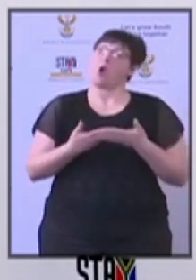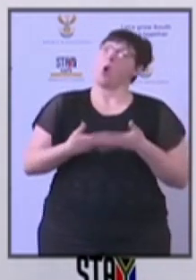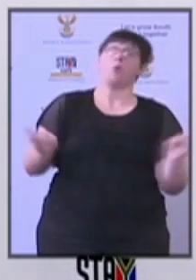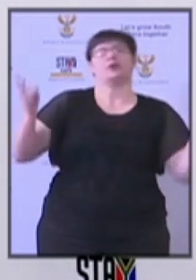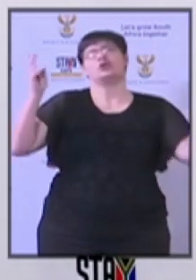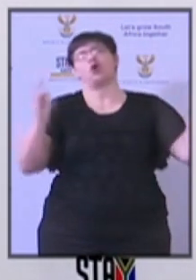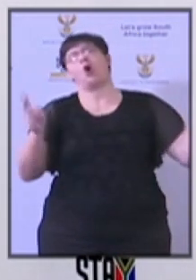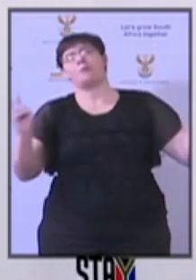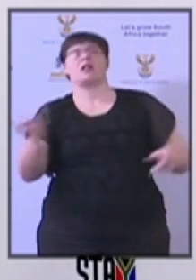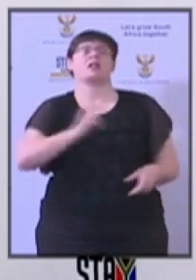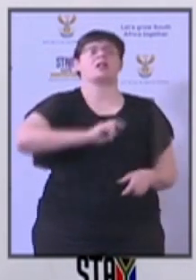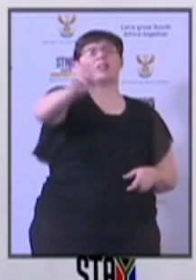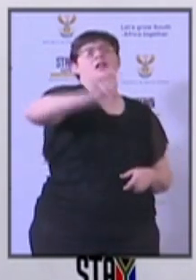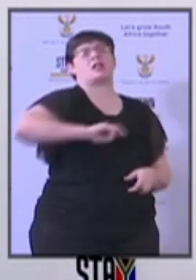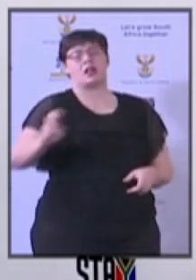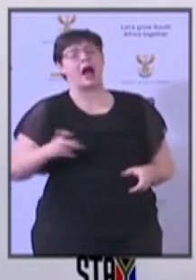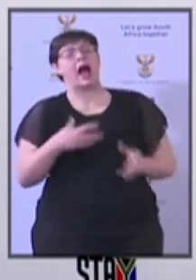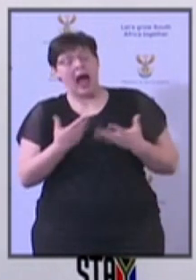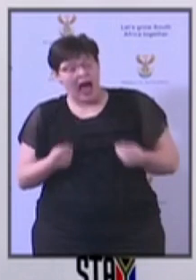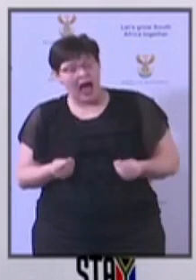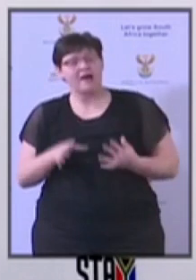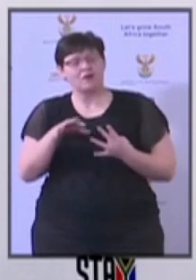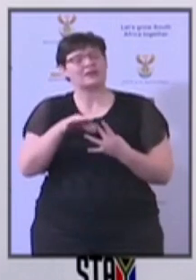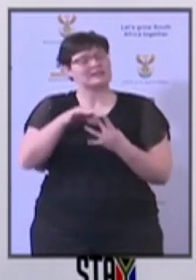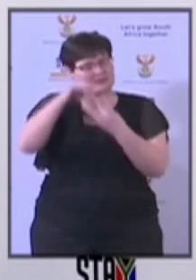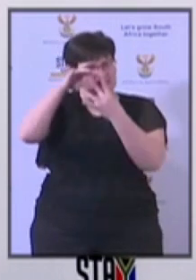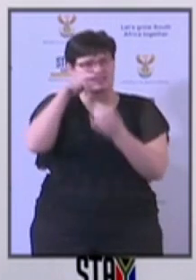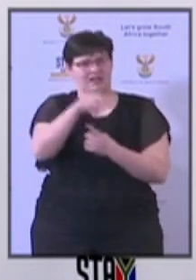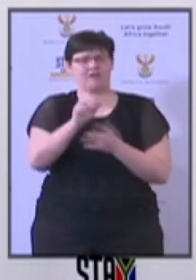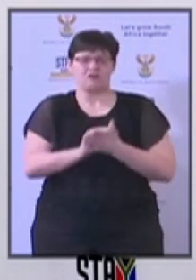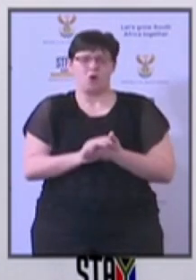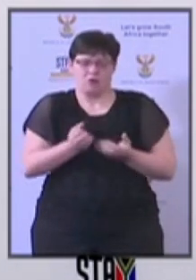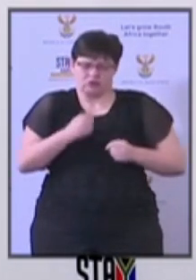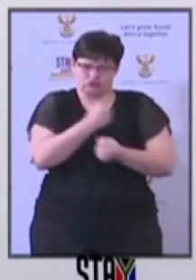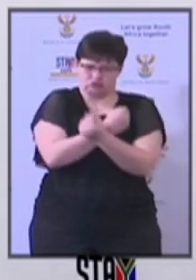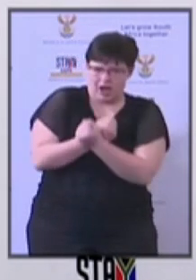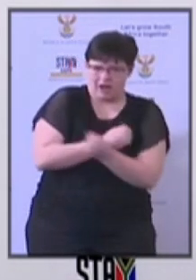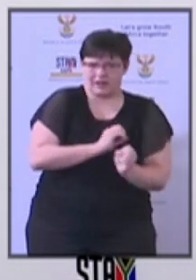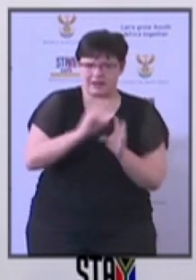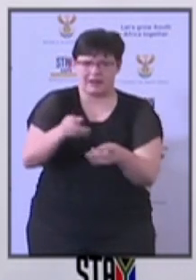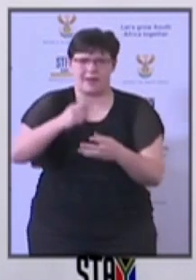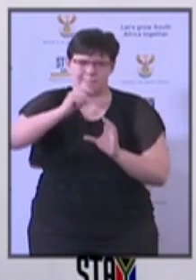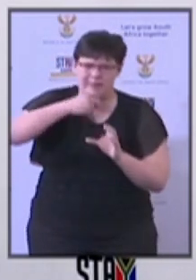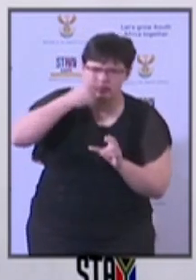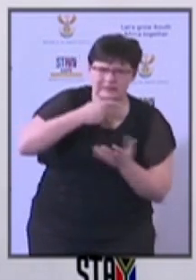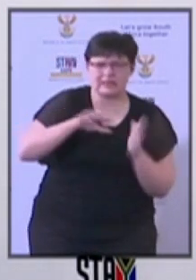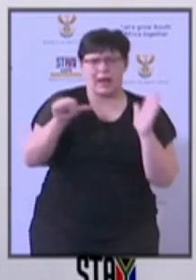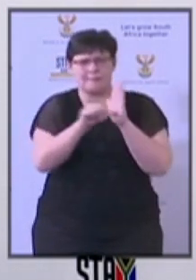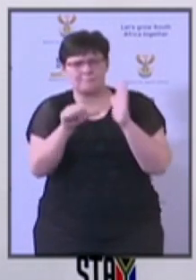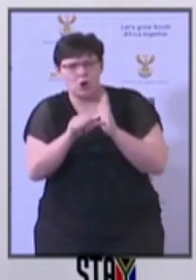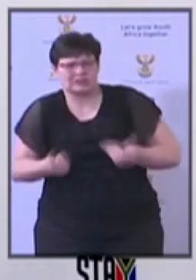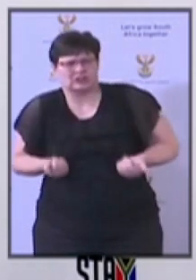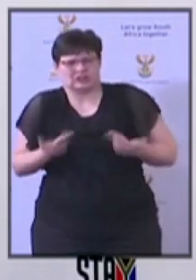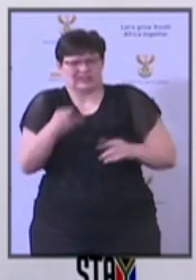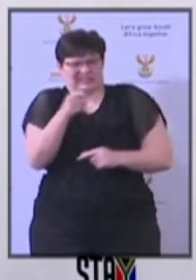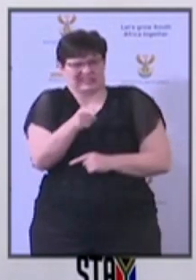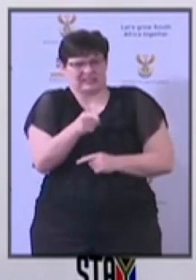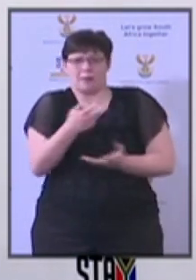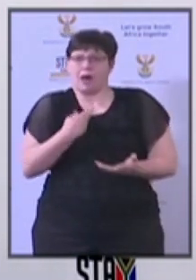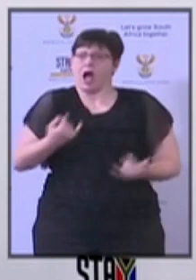ordinary movement of people, but they were open for goods and services and essential services.